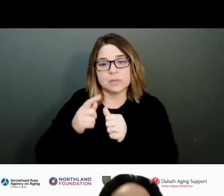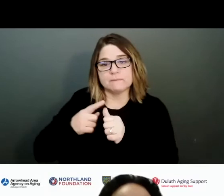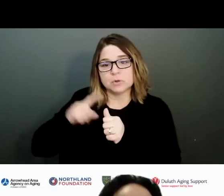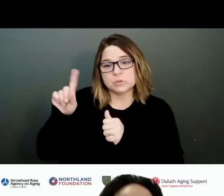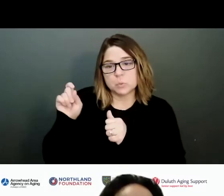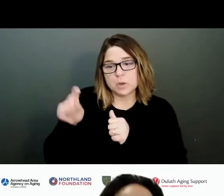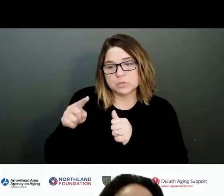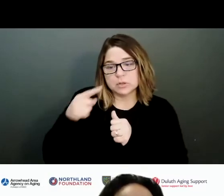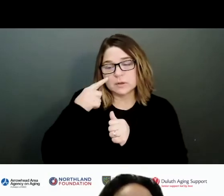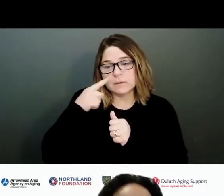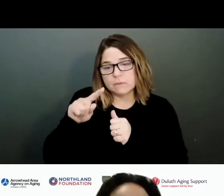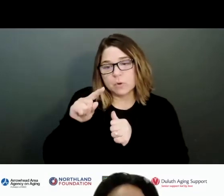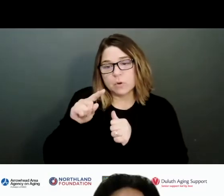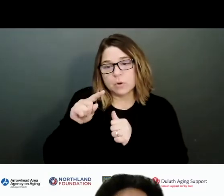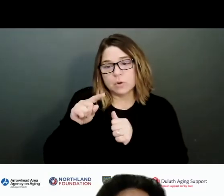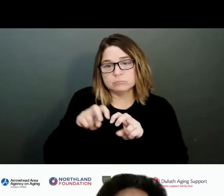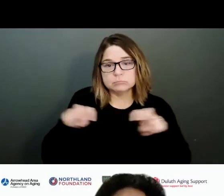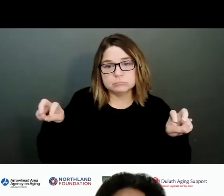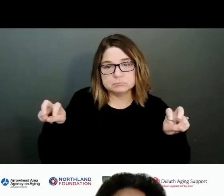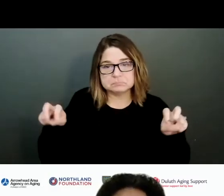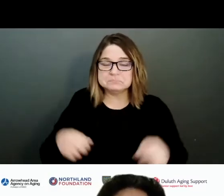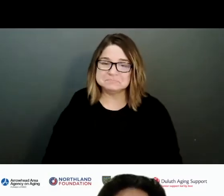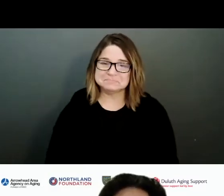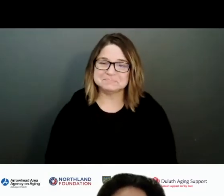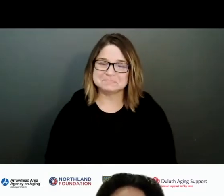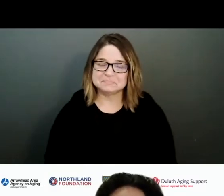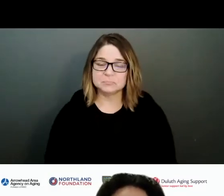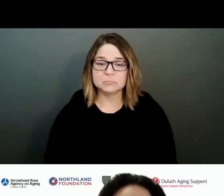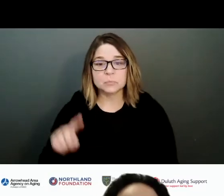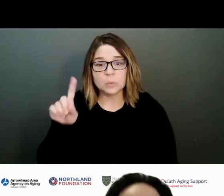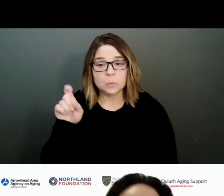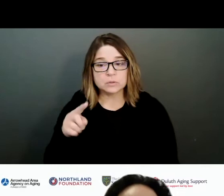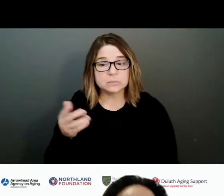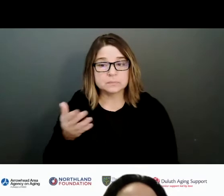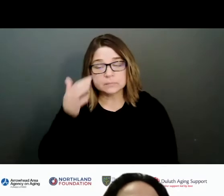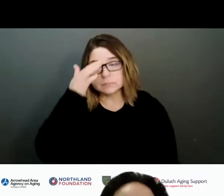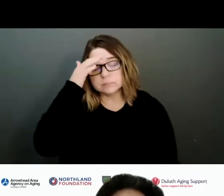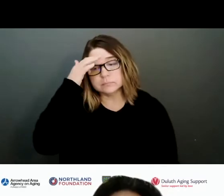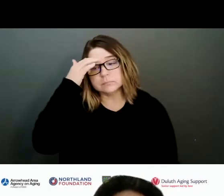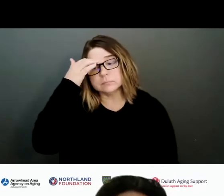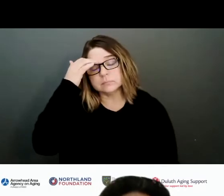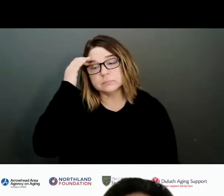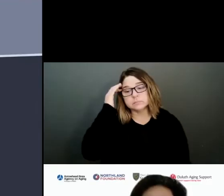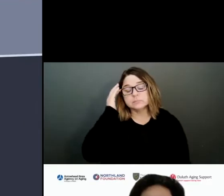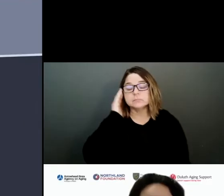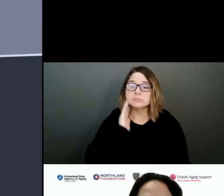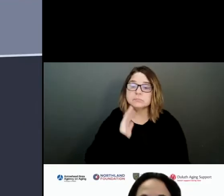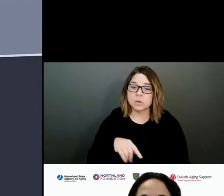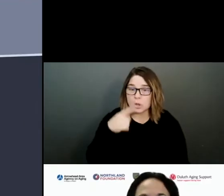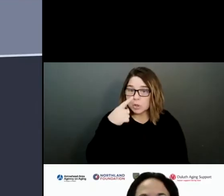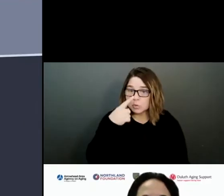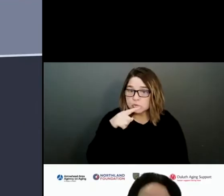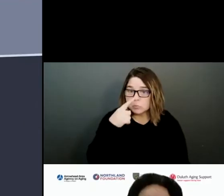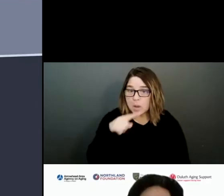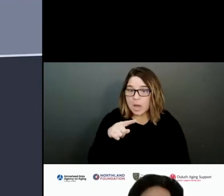for our panelists. And that question, can you share with us today how your